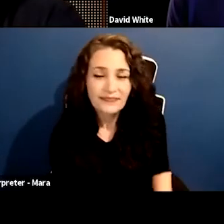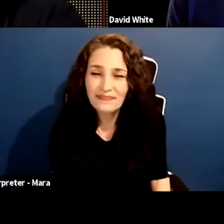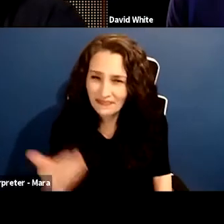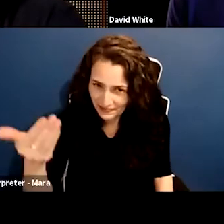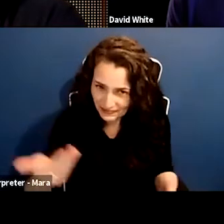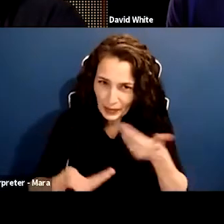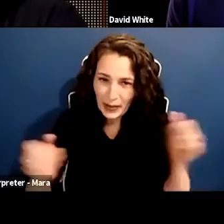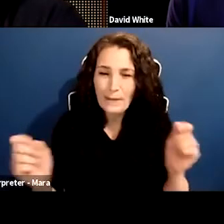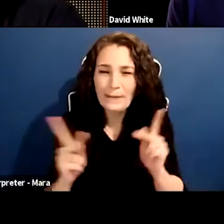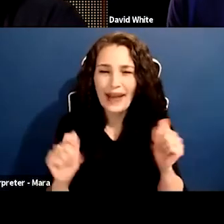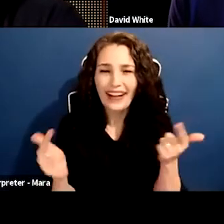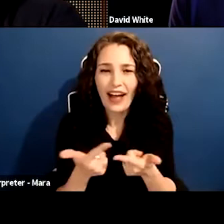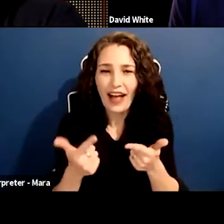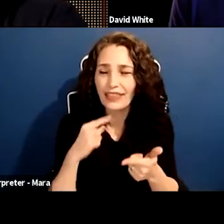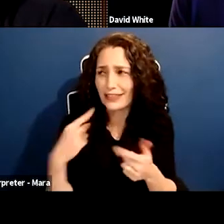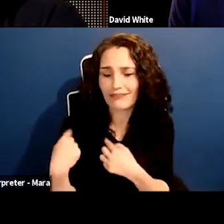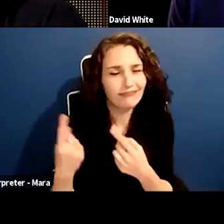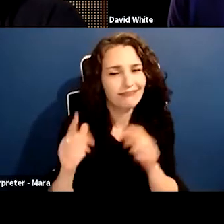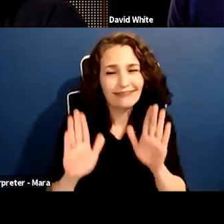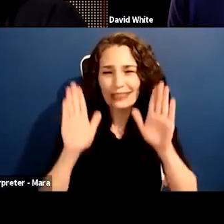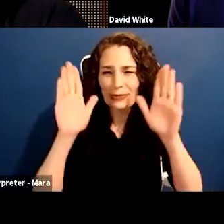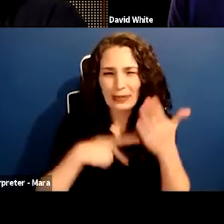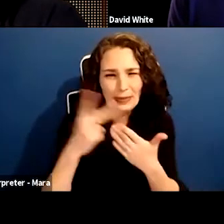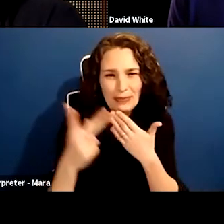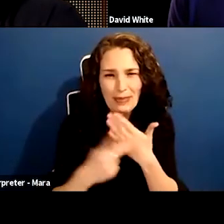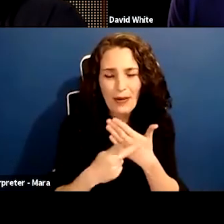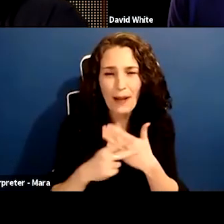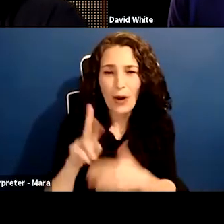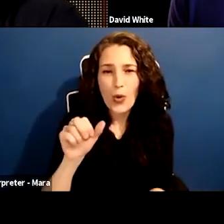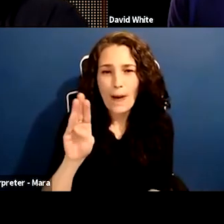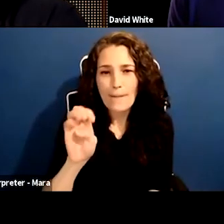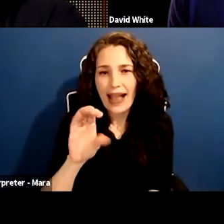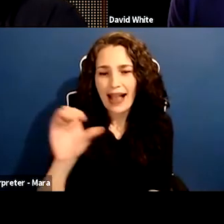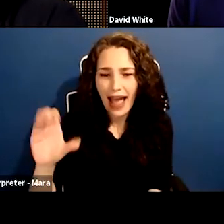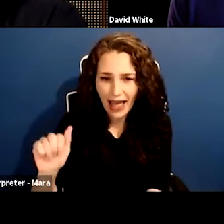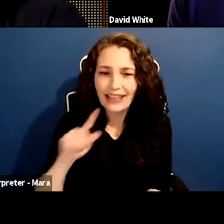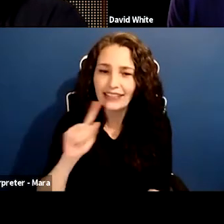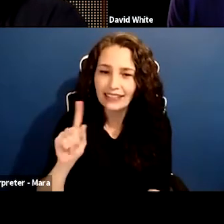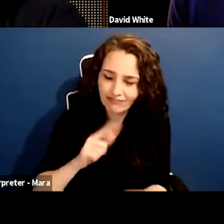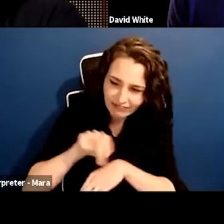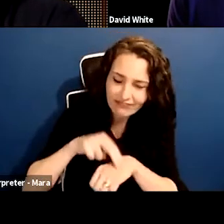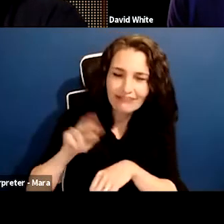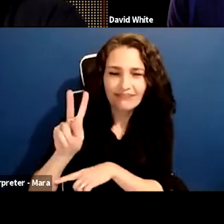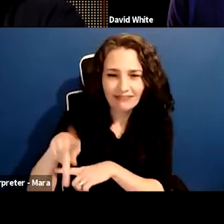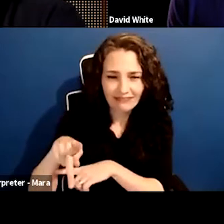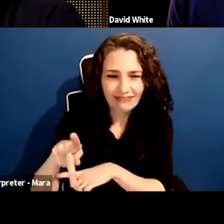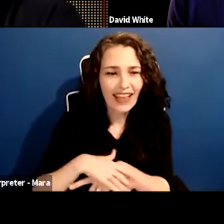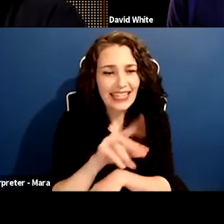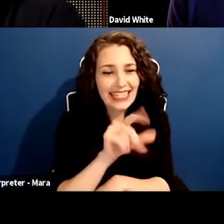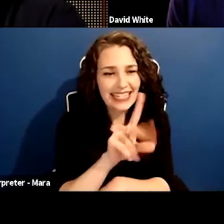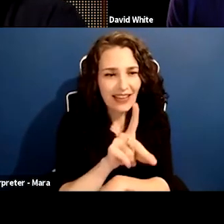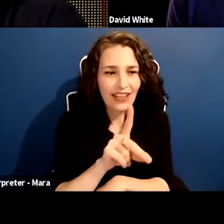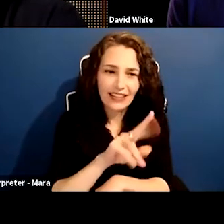Welcome back, everybody. This has been an incredible program. Rebecca Damon, our National Executive Vice President, and David White, our National Executive